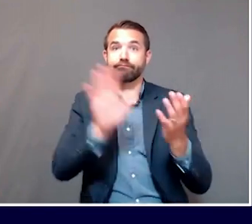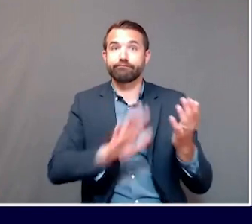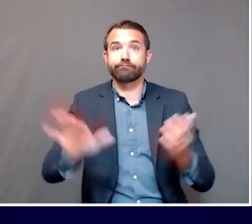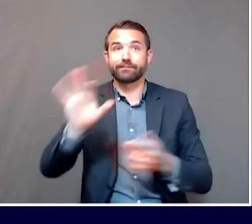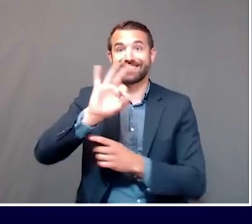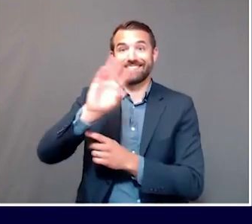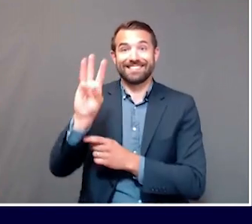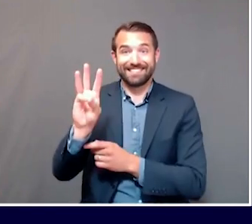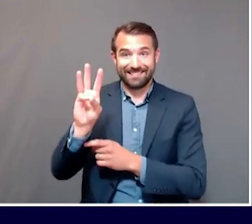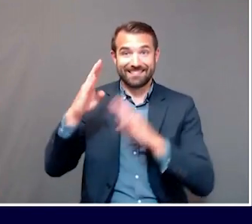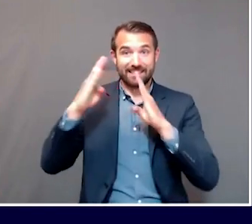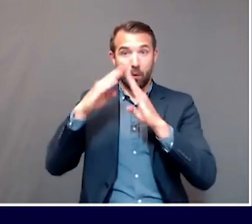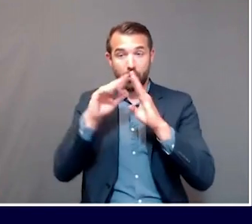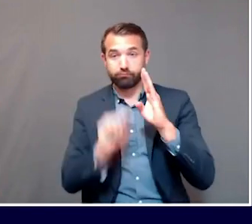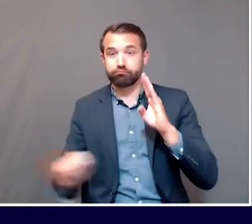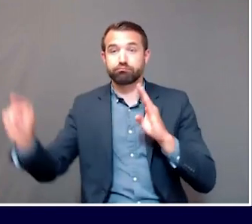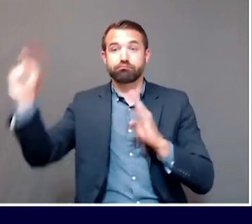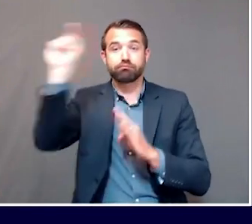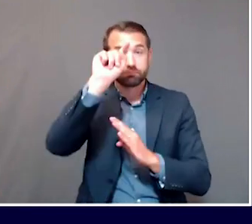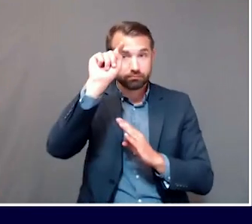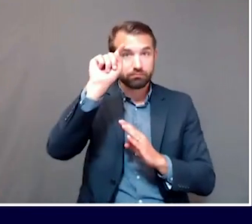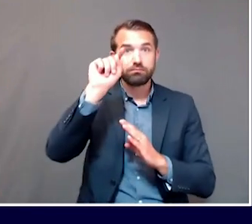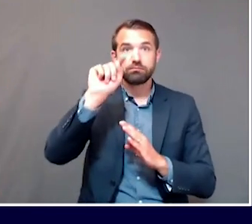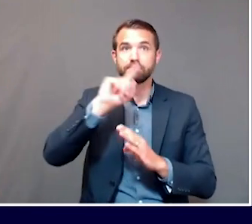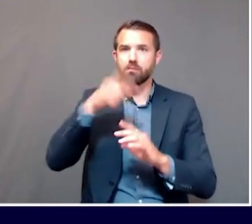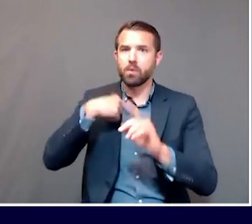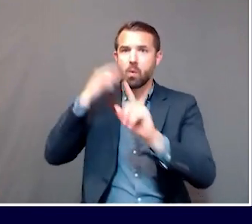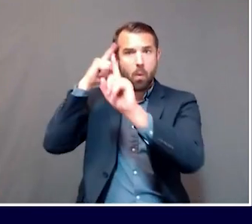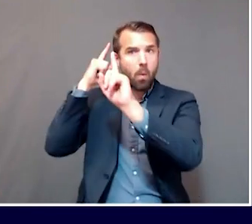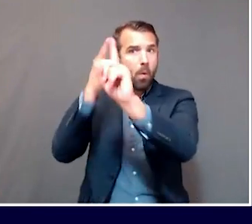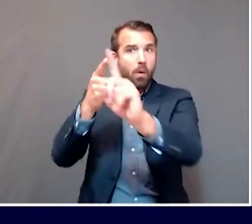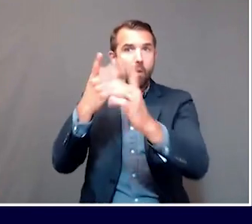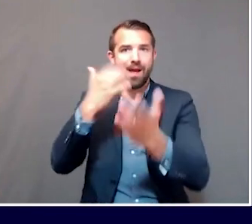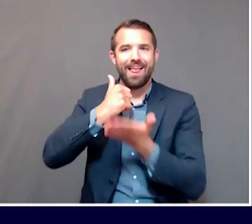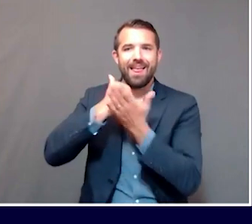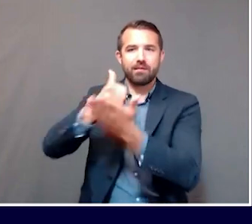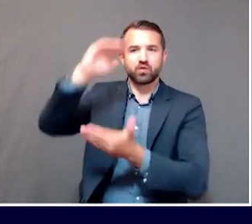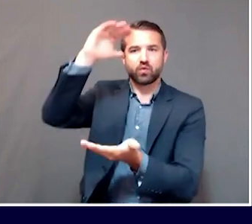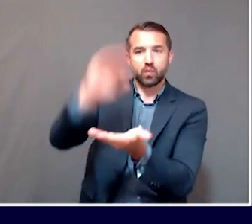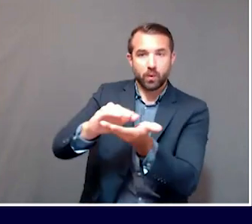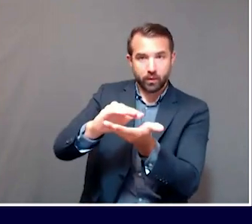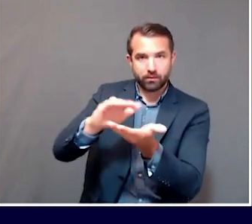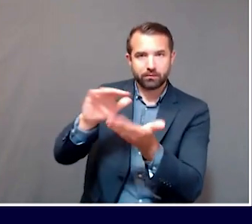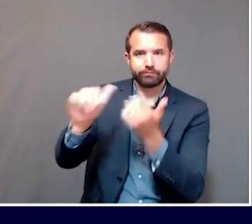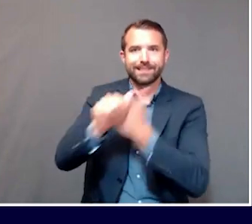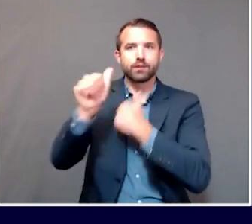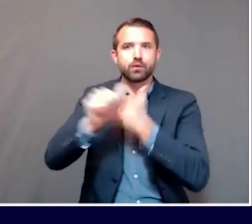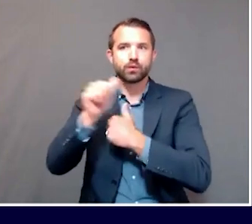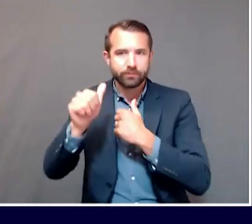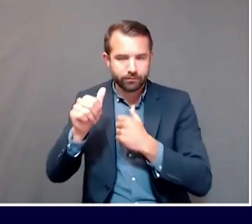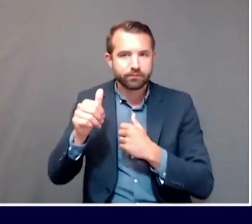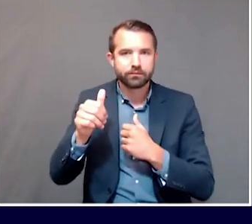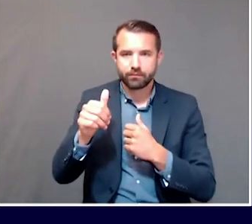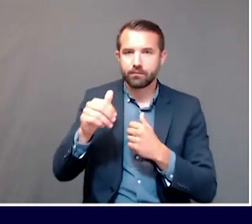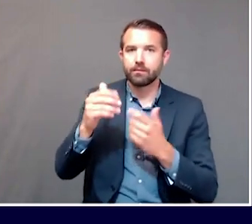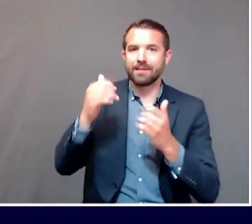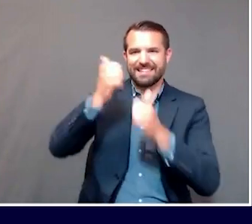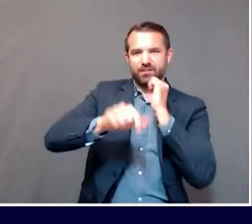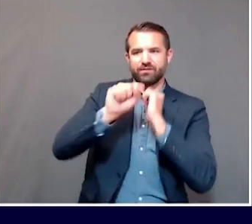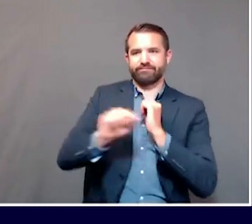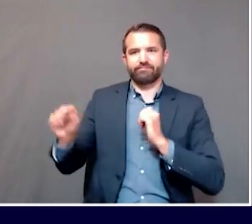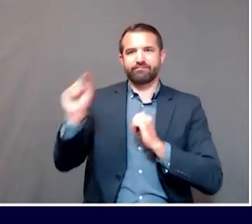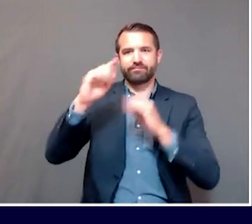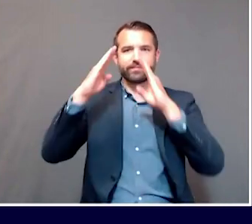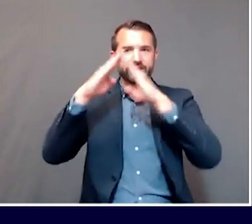to help mitigate the danger by helping municipalities implement measures that will protect the health of